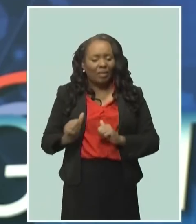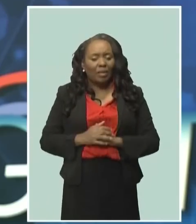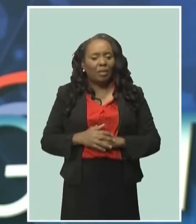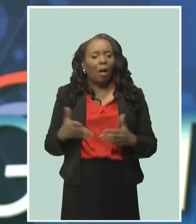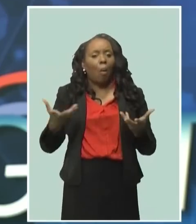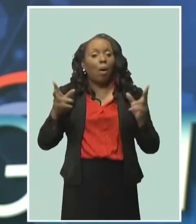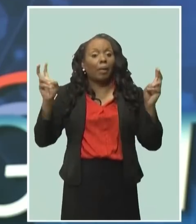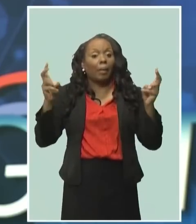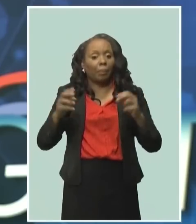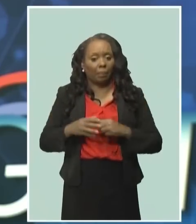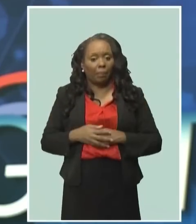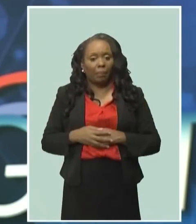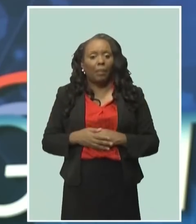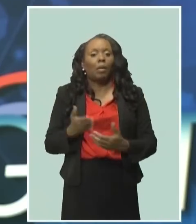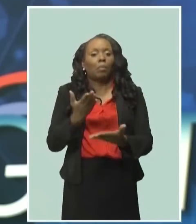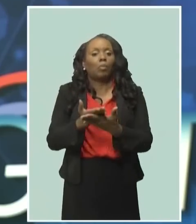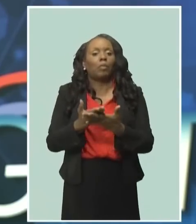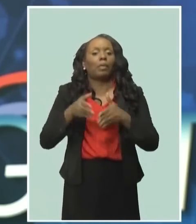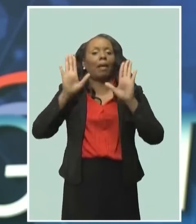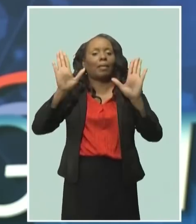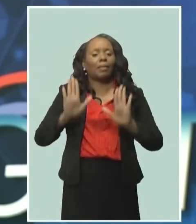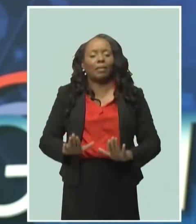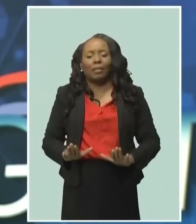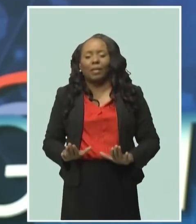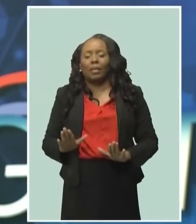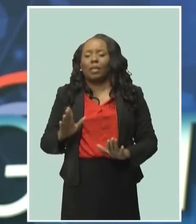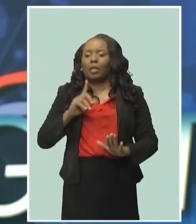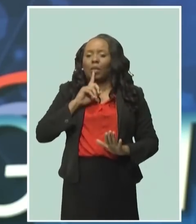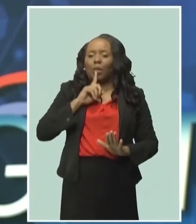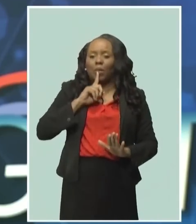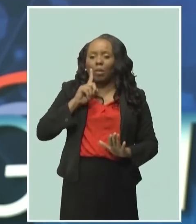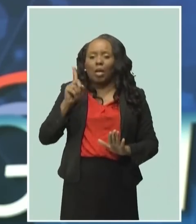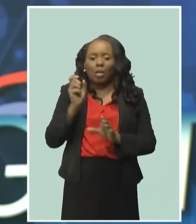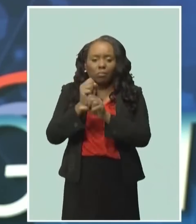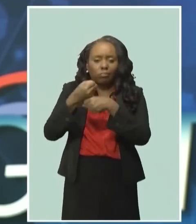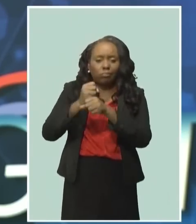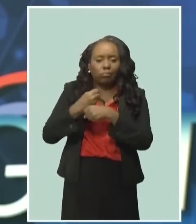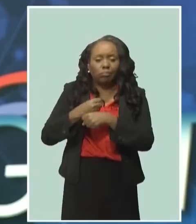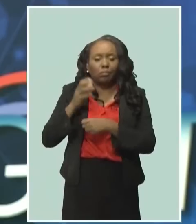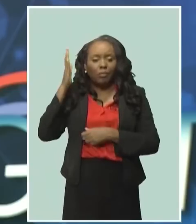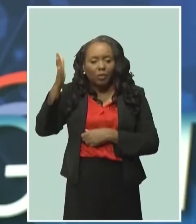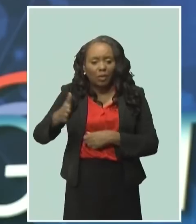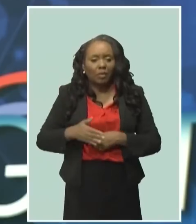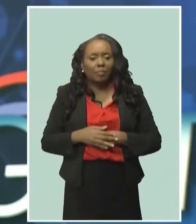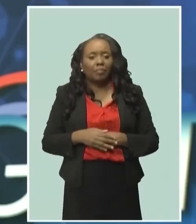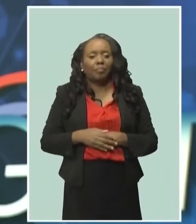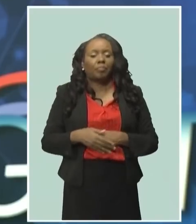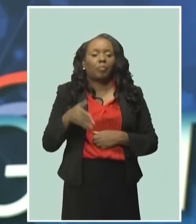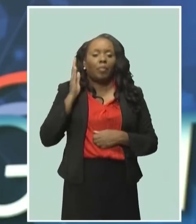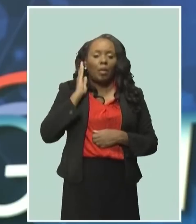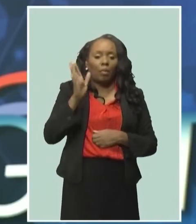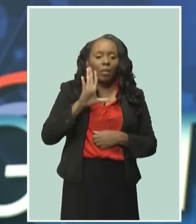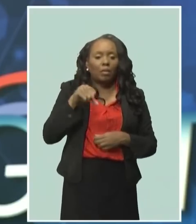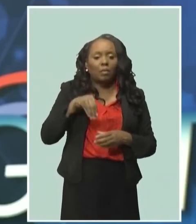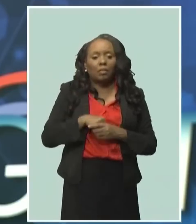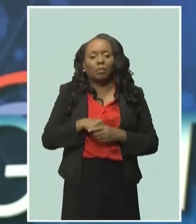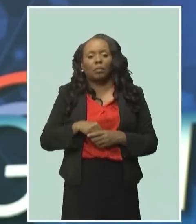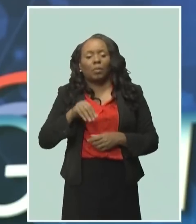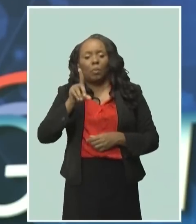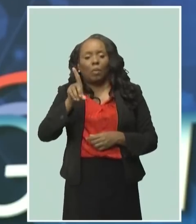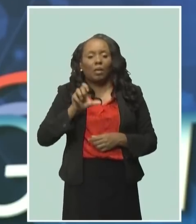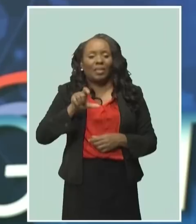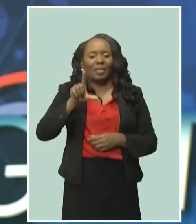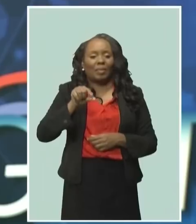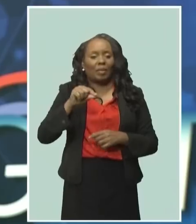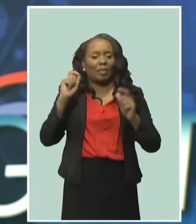Proving Excellence, Shaping the Future. They include an inaugural media boot camp and the 120th anniversary of the